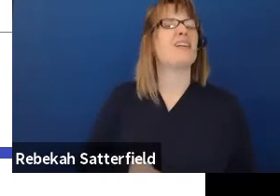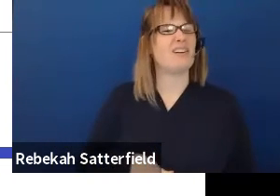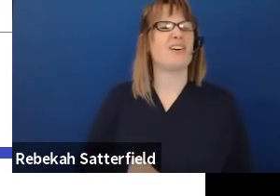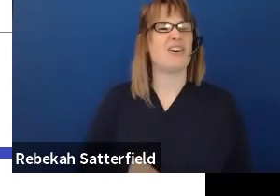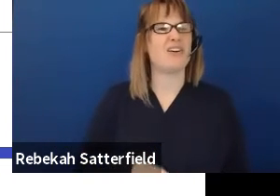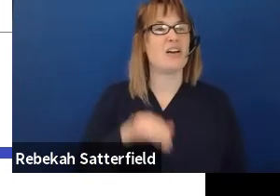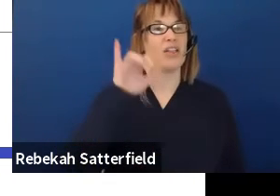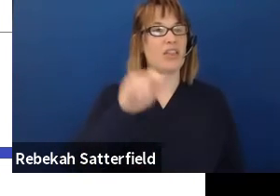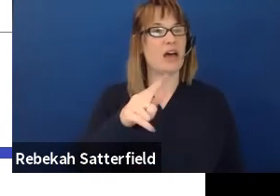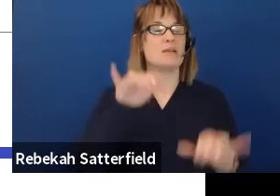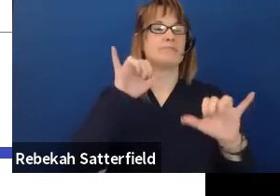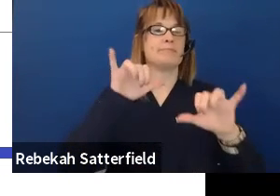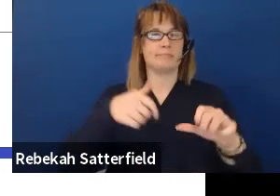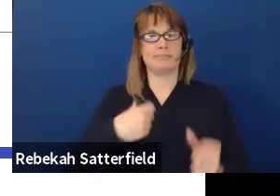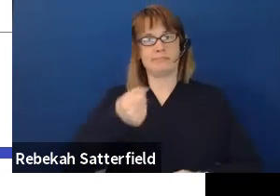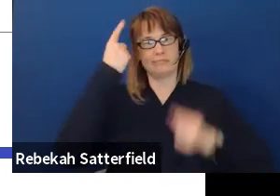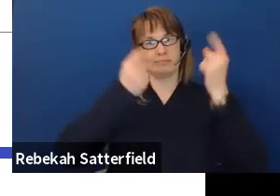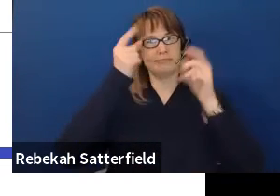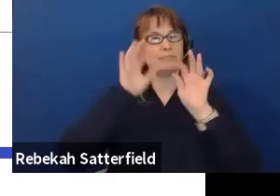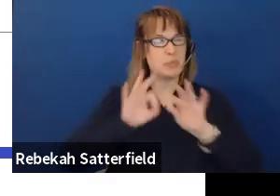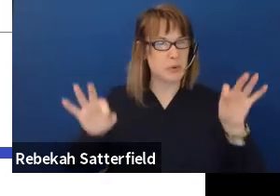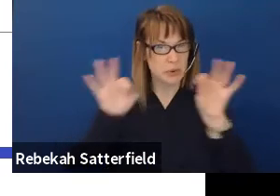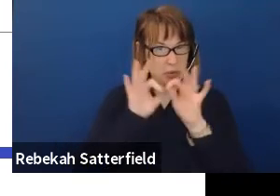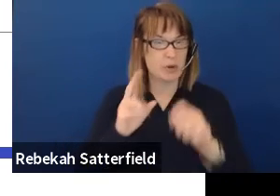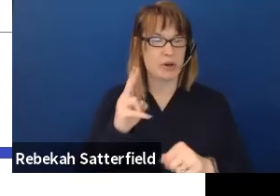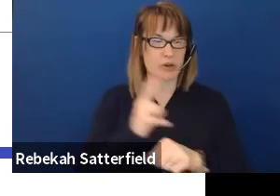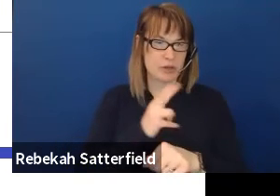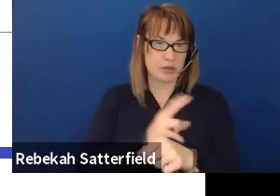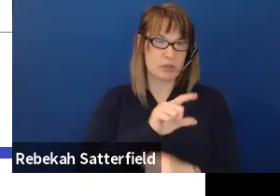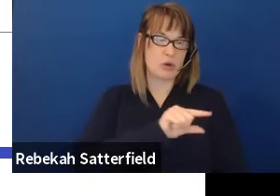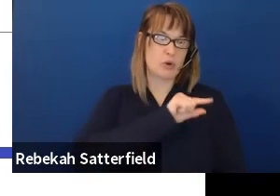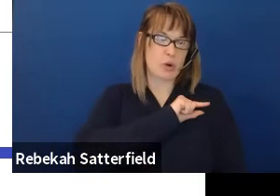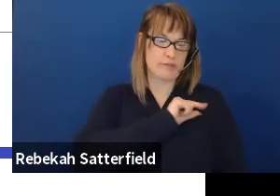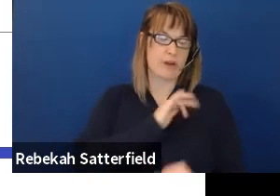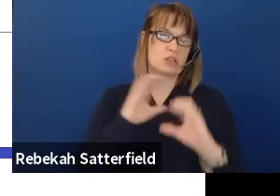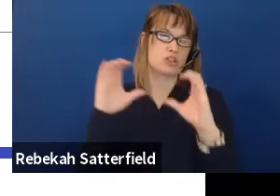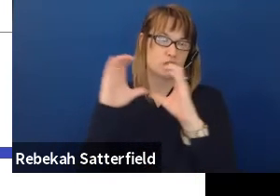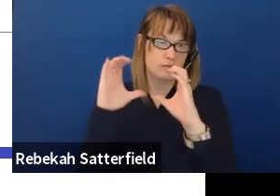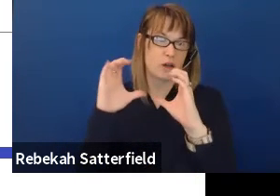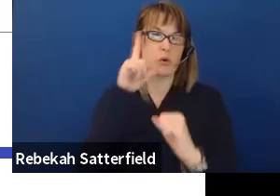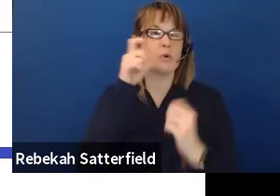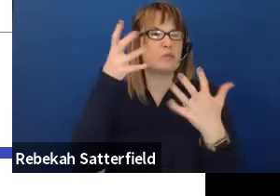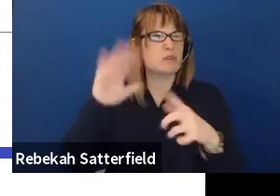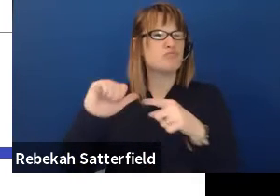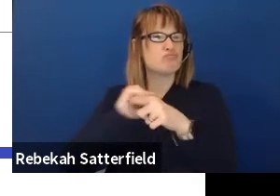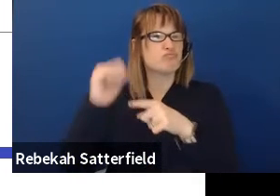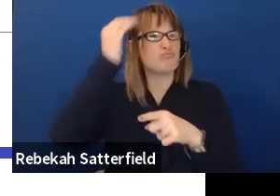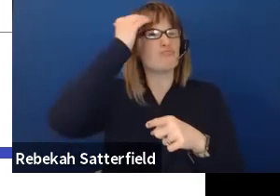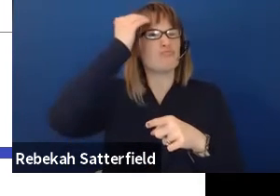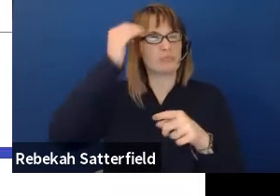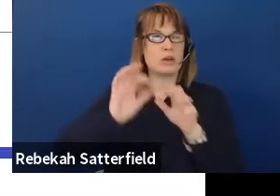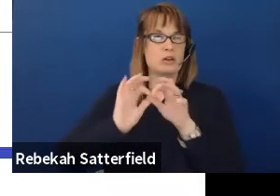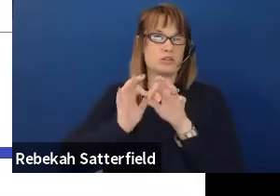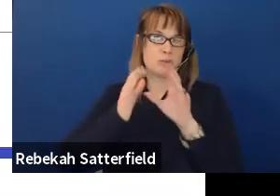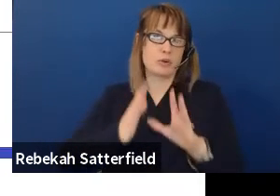that showed me the importance of using a qualified, certified, trained interpreter. It